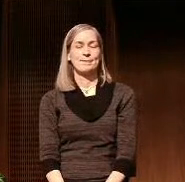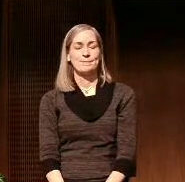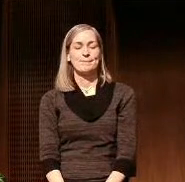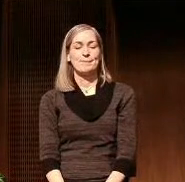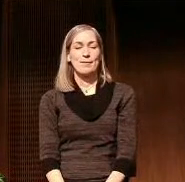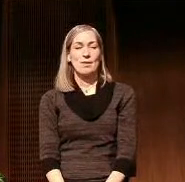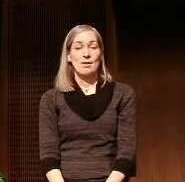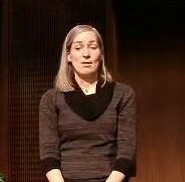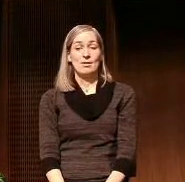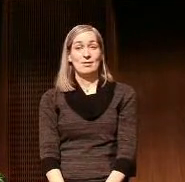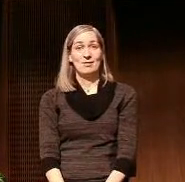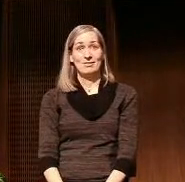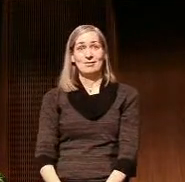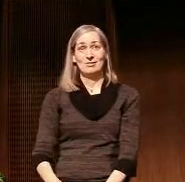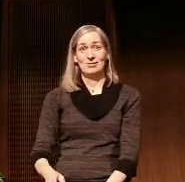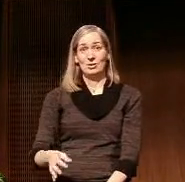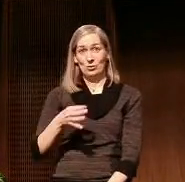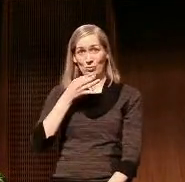In just a moment,